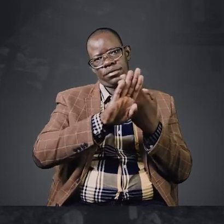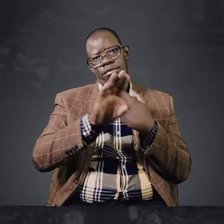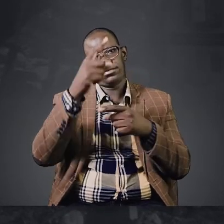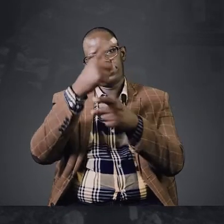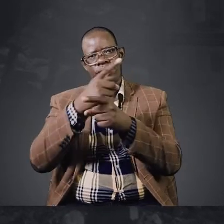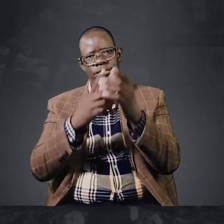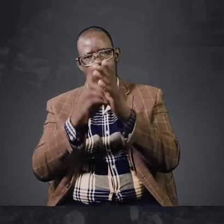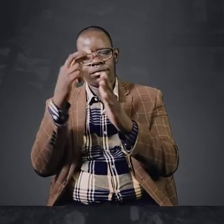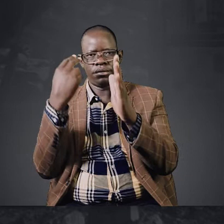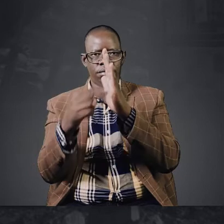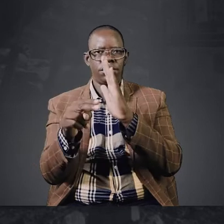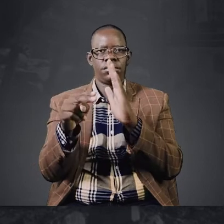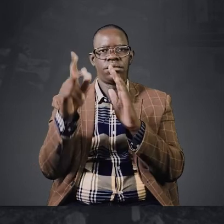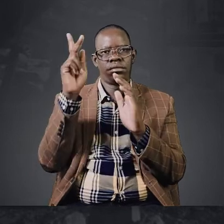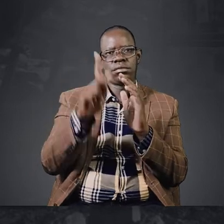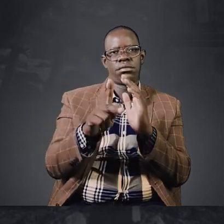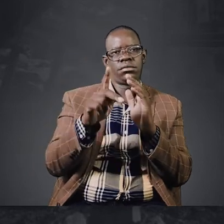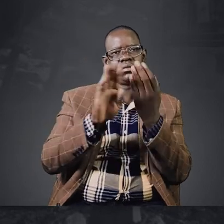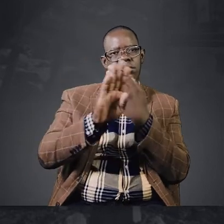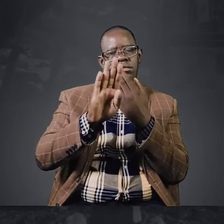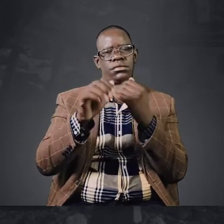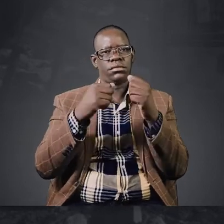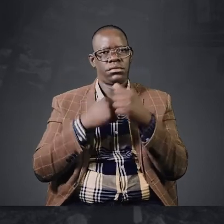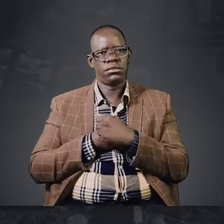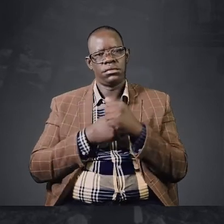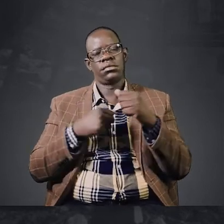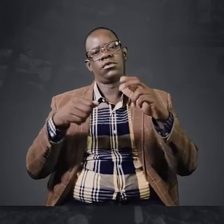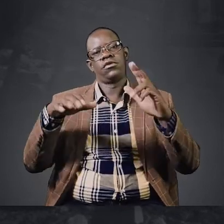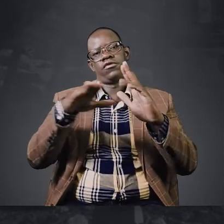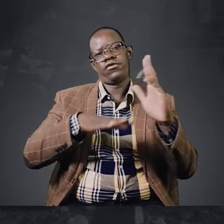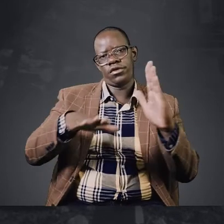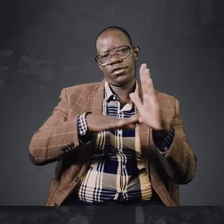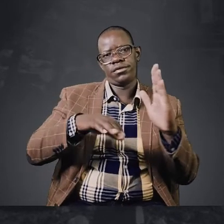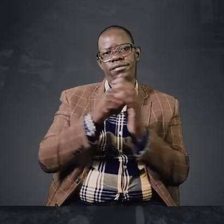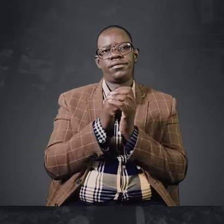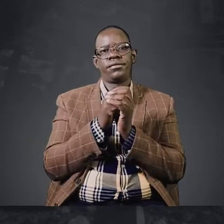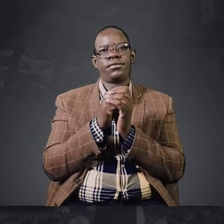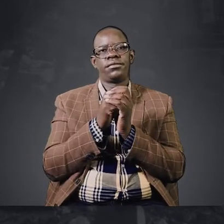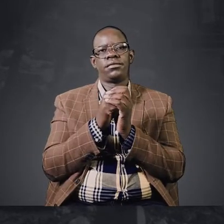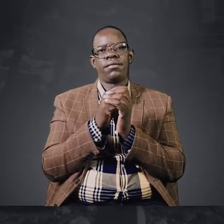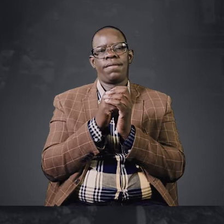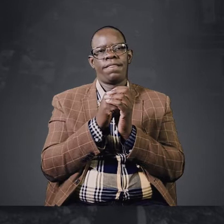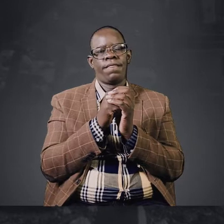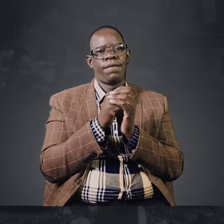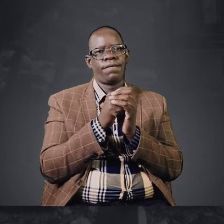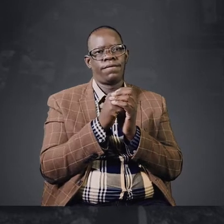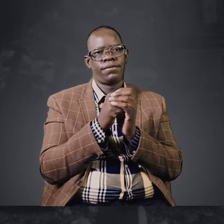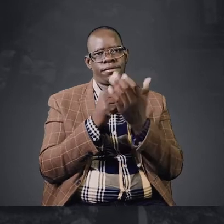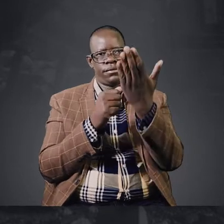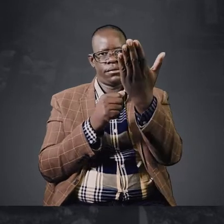Governments can develop policies to protect and manage existing forests. Farmers can use natural products